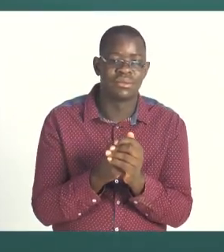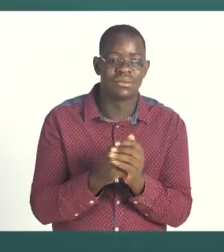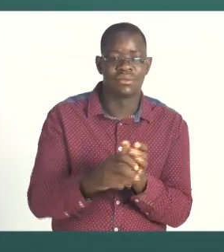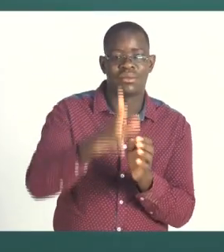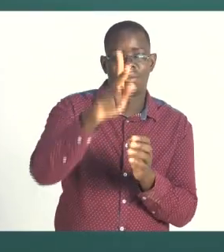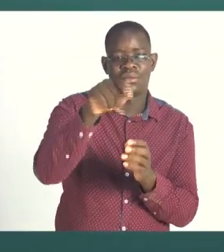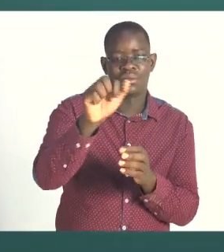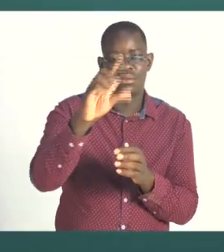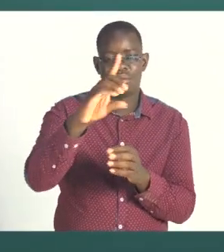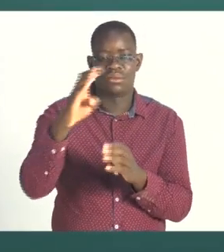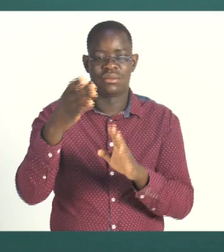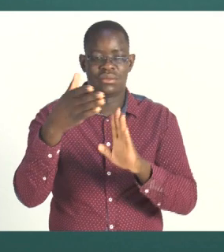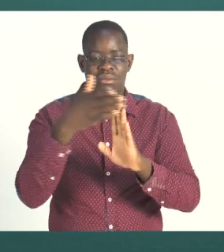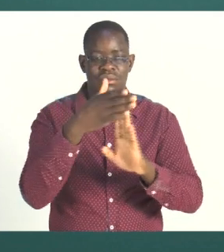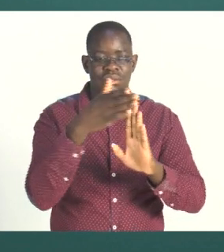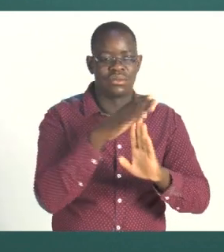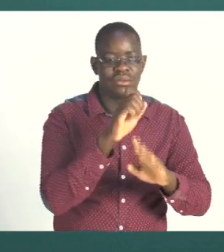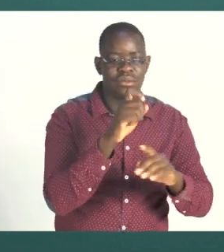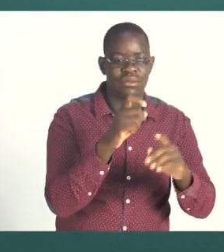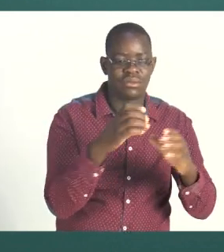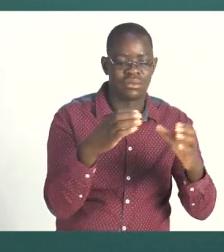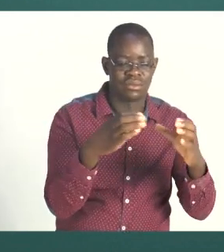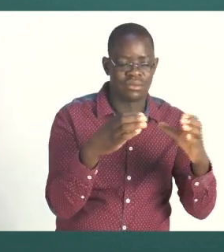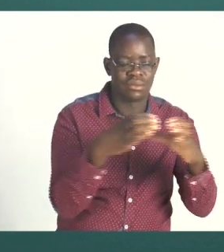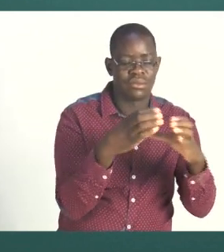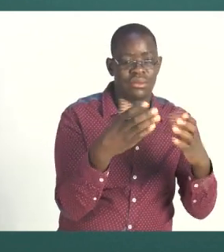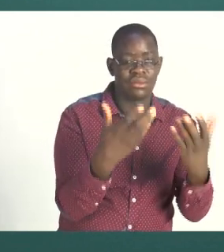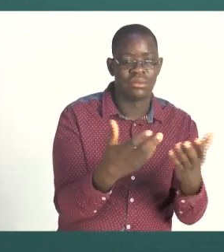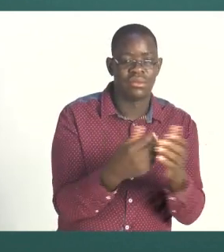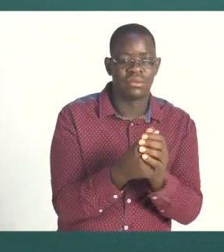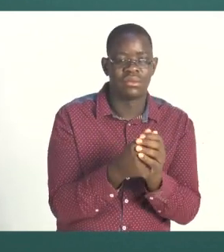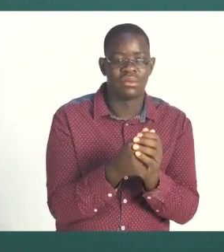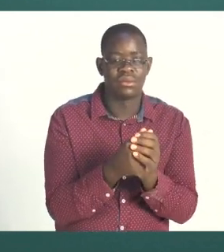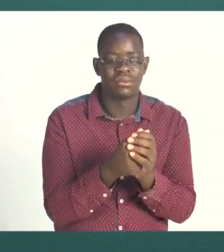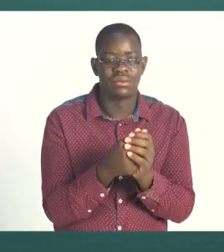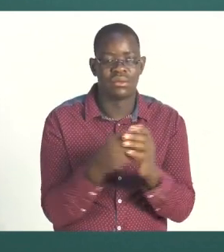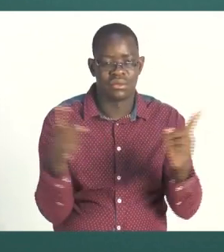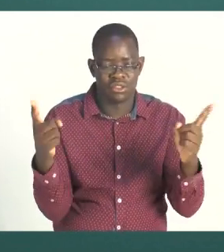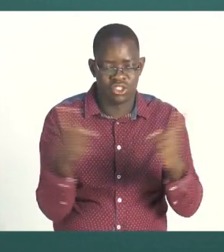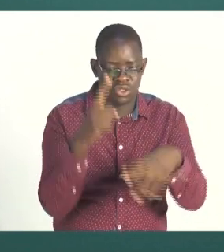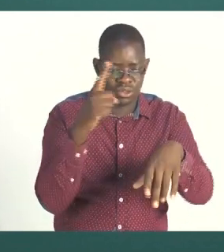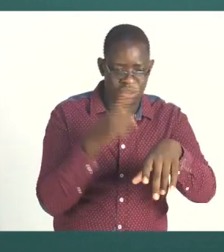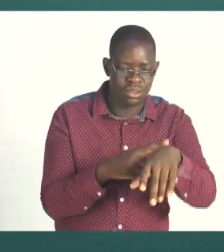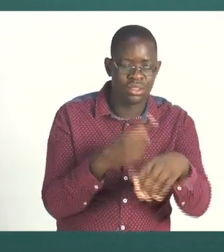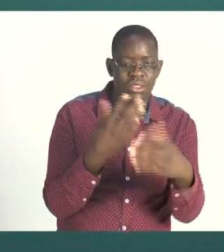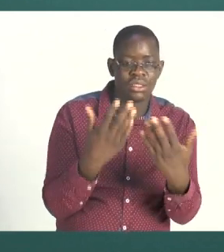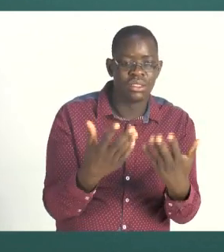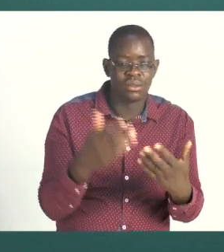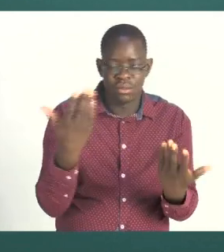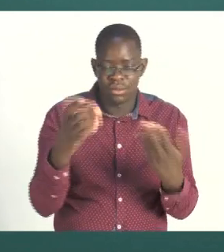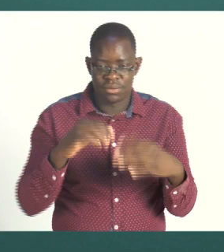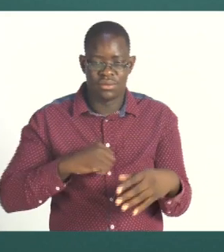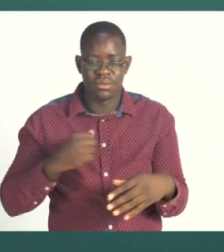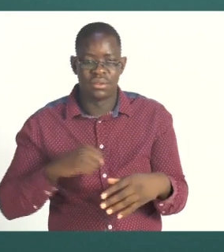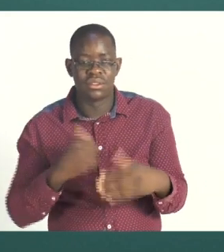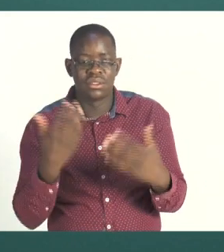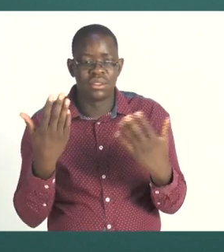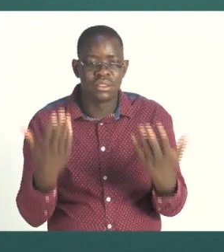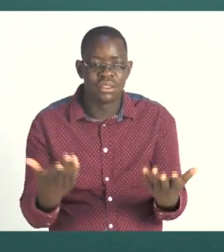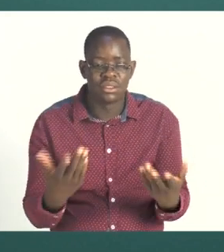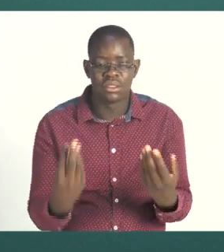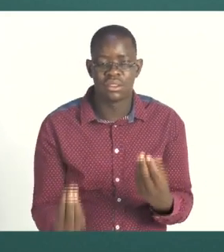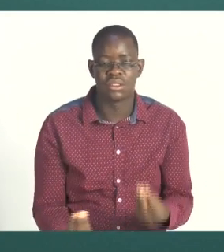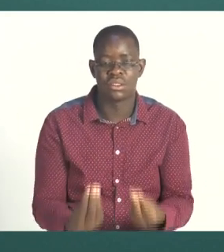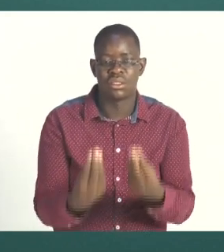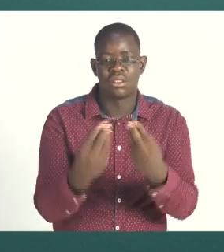Paddock grazing is about keeping animals in paddocks. This is usually done only for a short period while they are sick, feeding young ones or